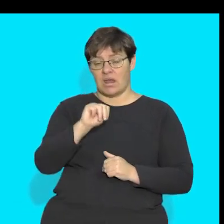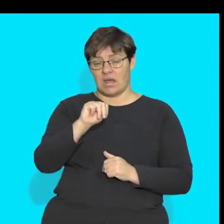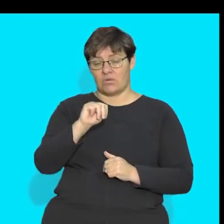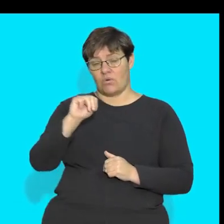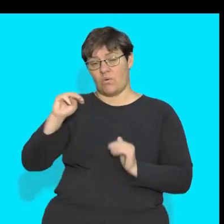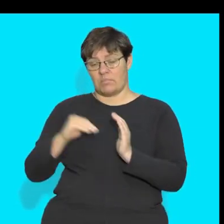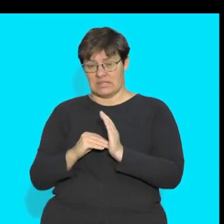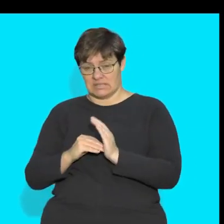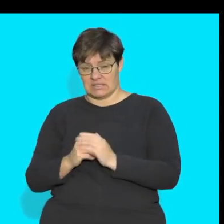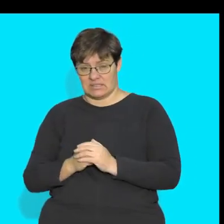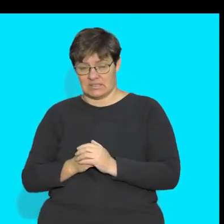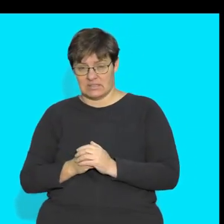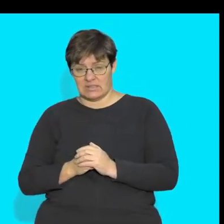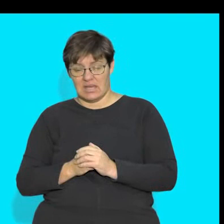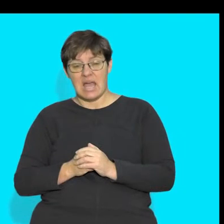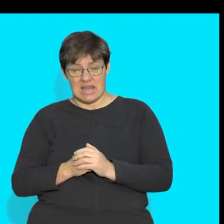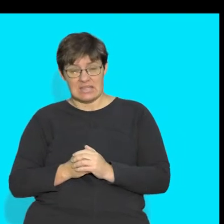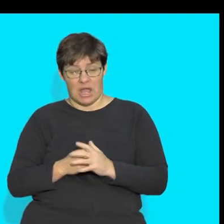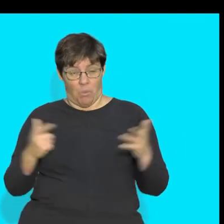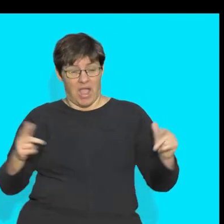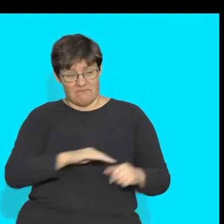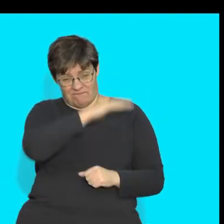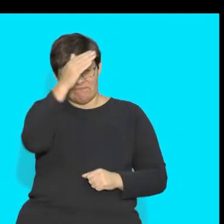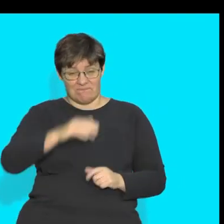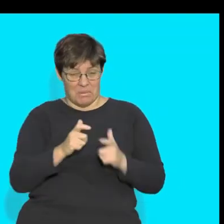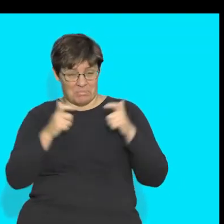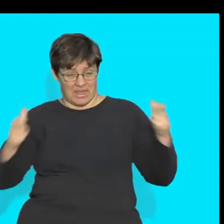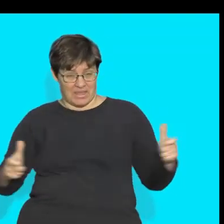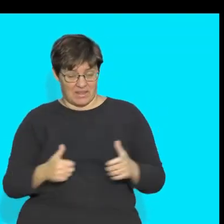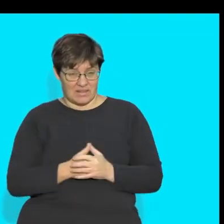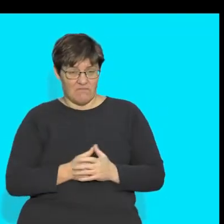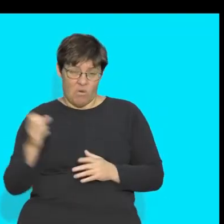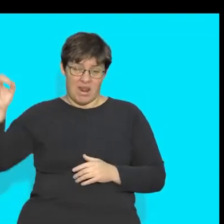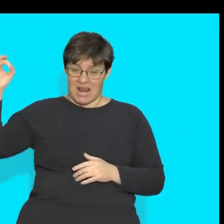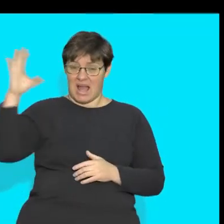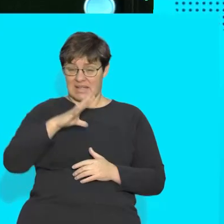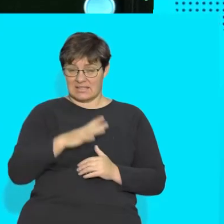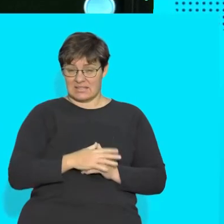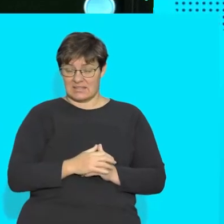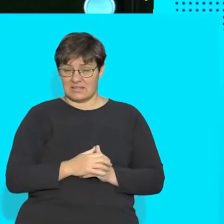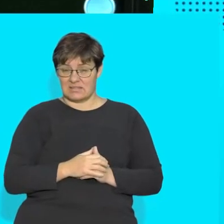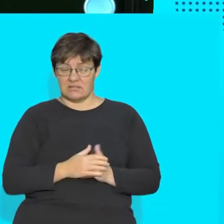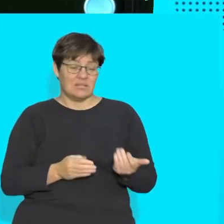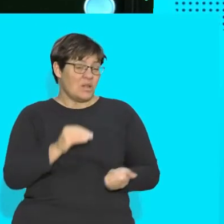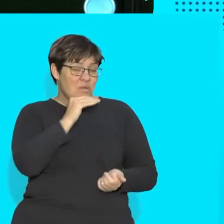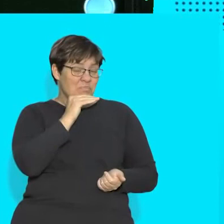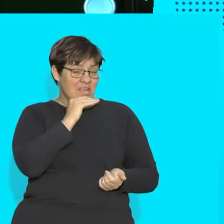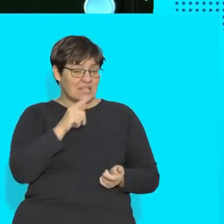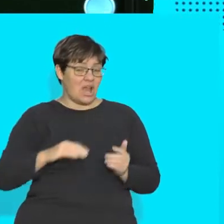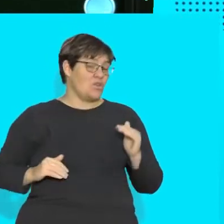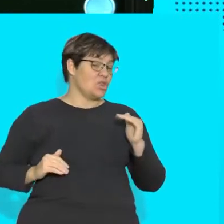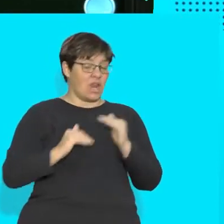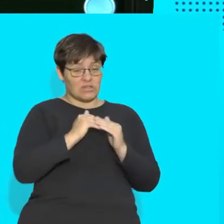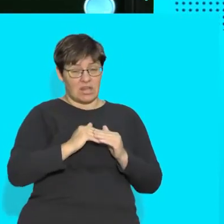micrometers. That's actually quite a big wave in terms of light, which means